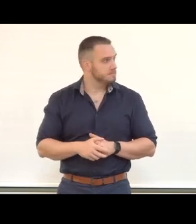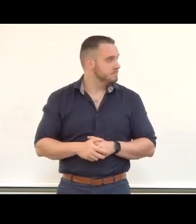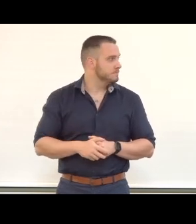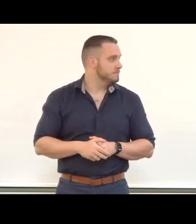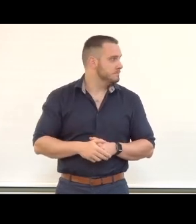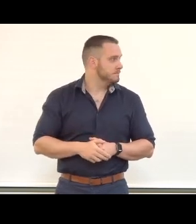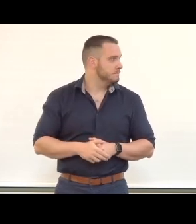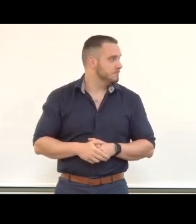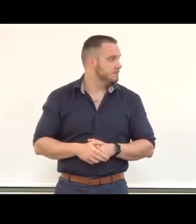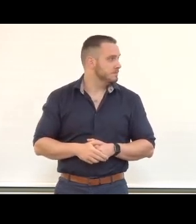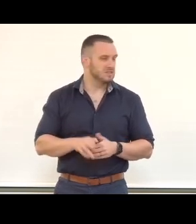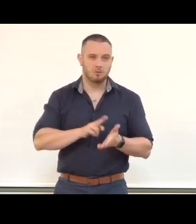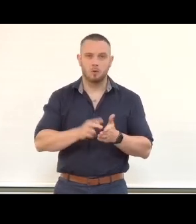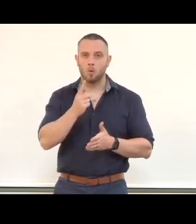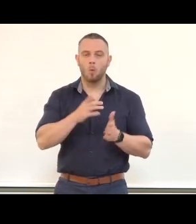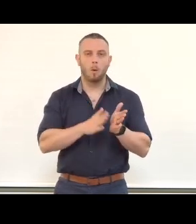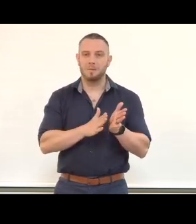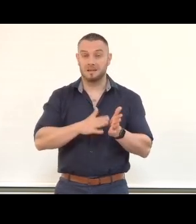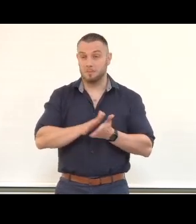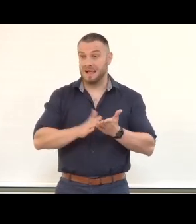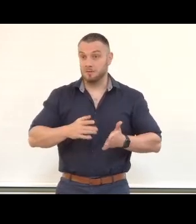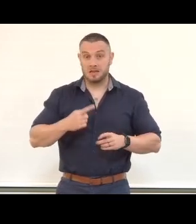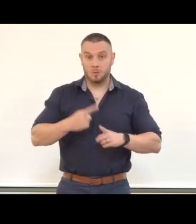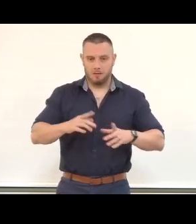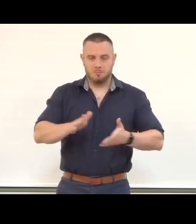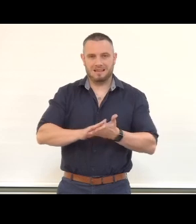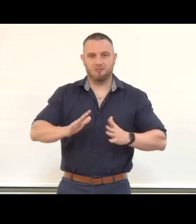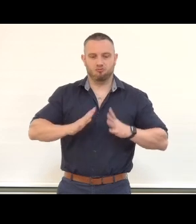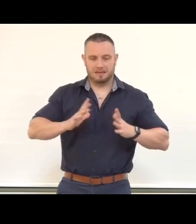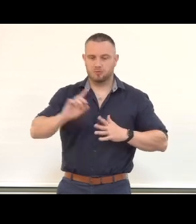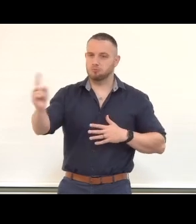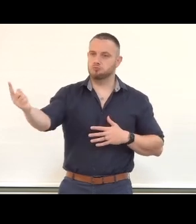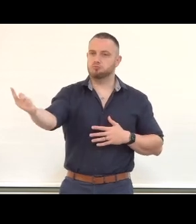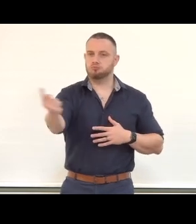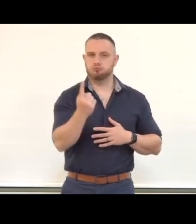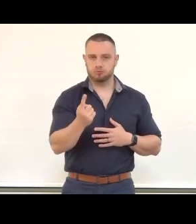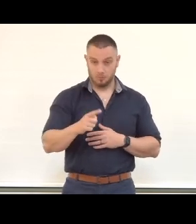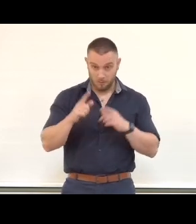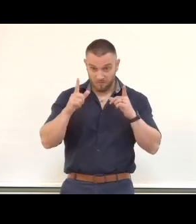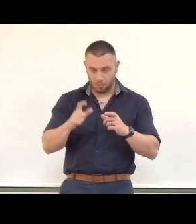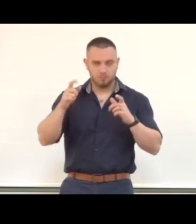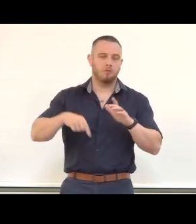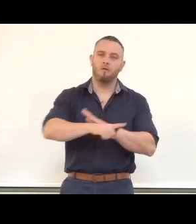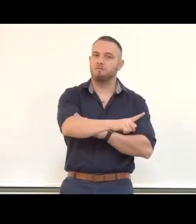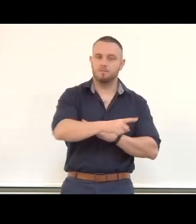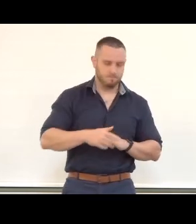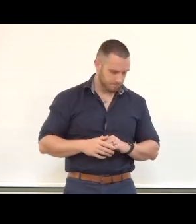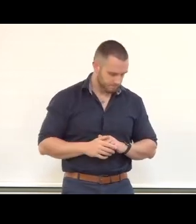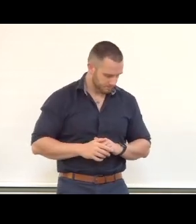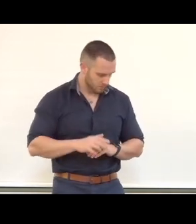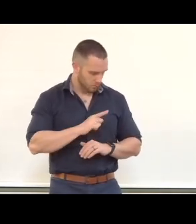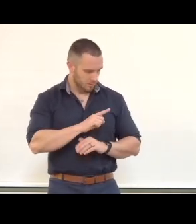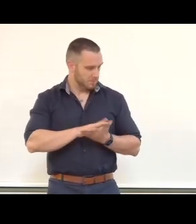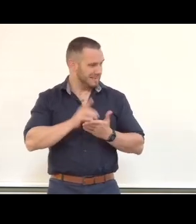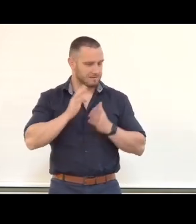yeah, okay, let's have a 1 minute shoot. So I would have prepared already, and then it's like, okay, let's step inside real quick, one shoot, and then you're off for doffing. So